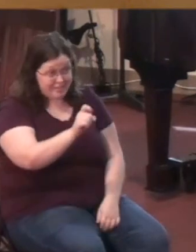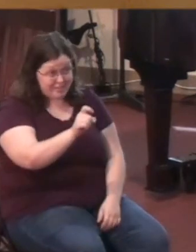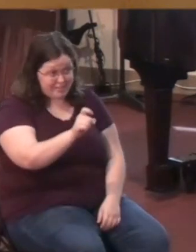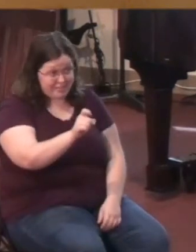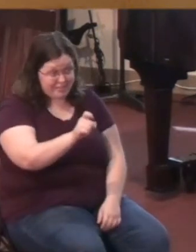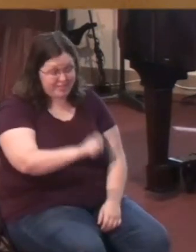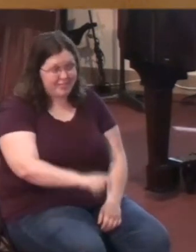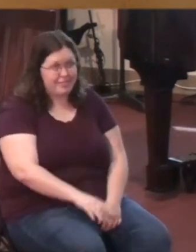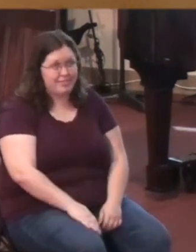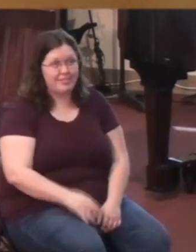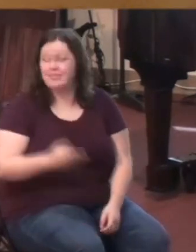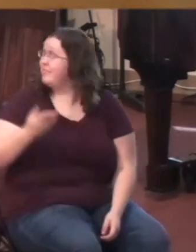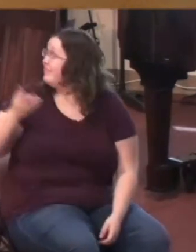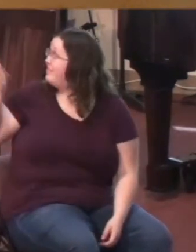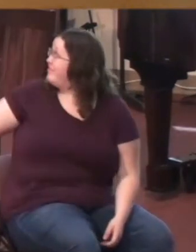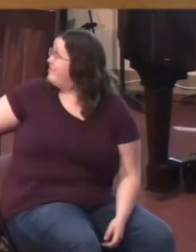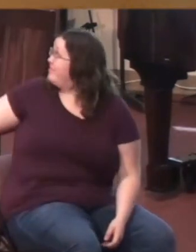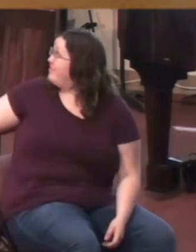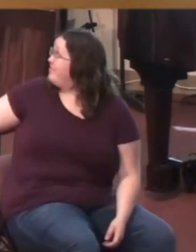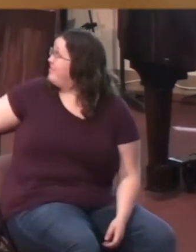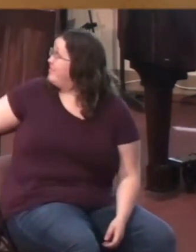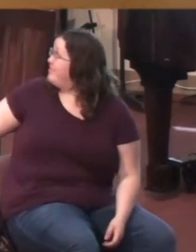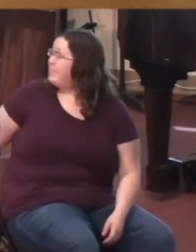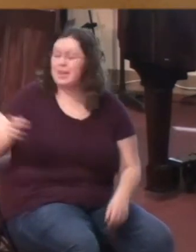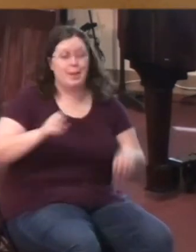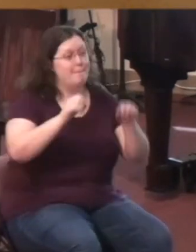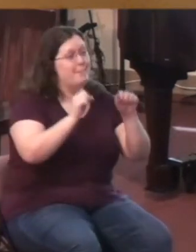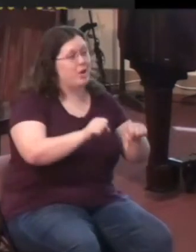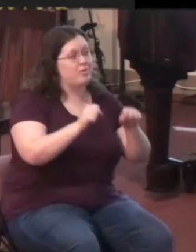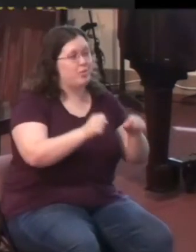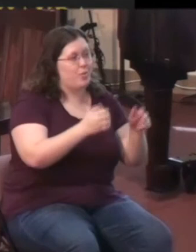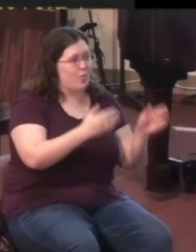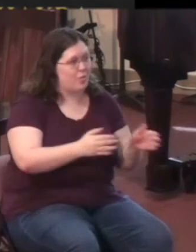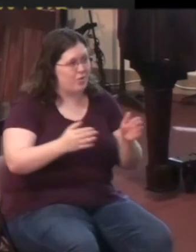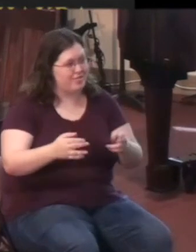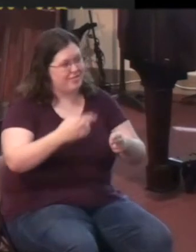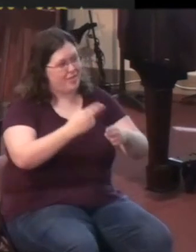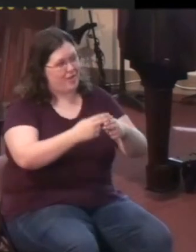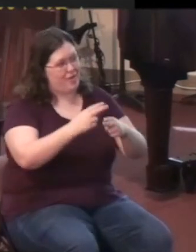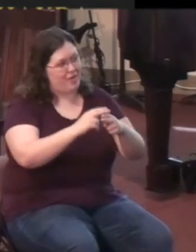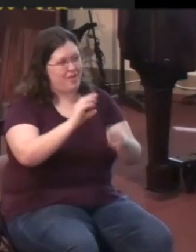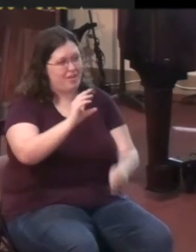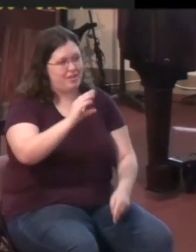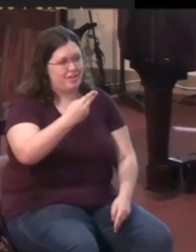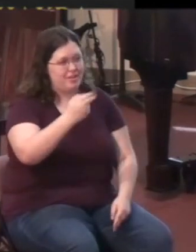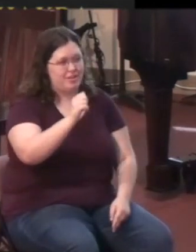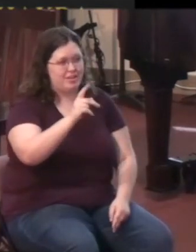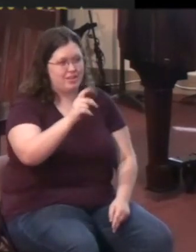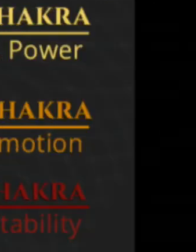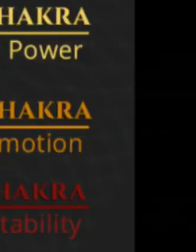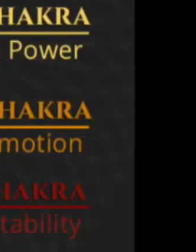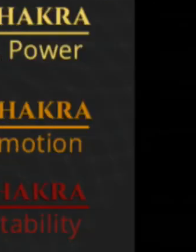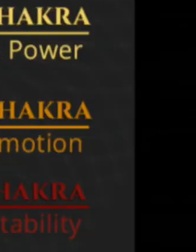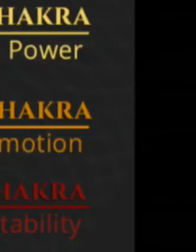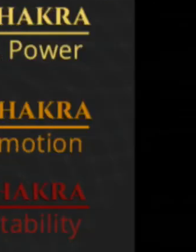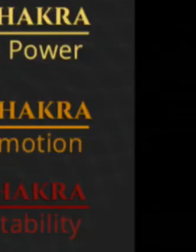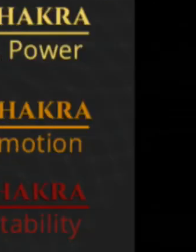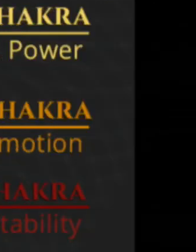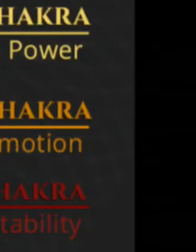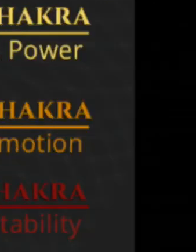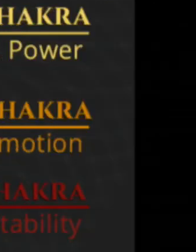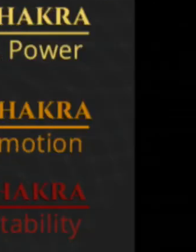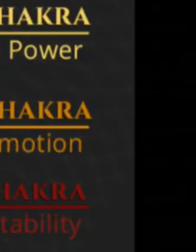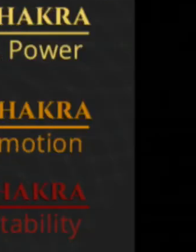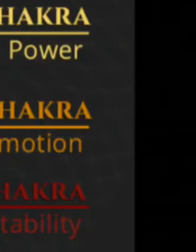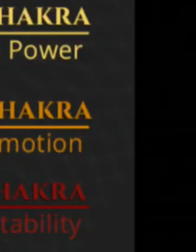This is a possible order. This is the chakras, the very base chakra going up. Each